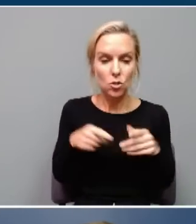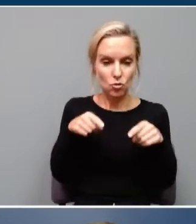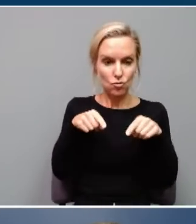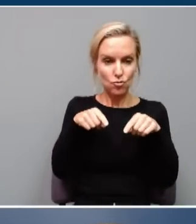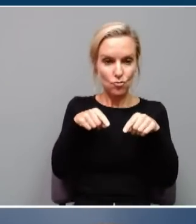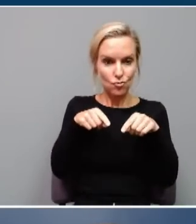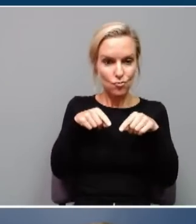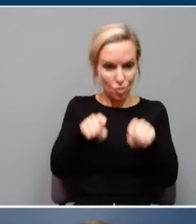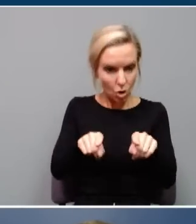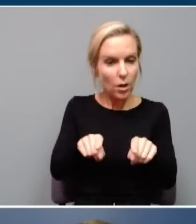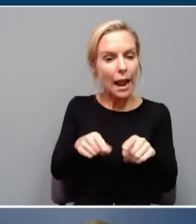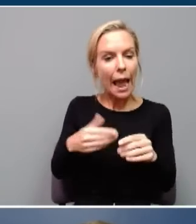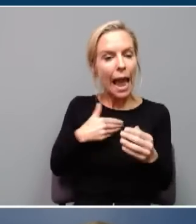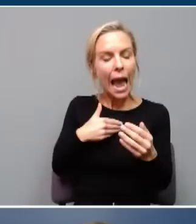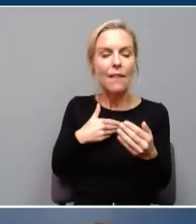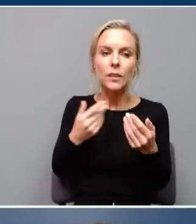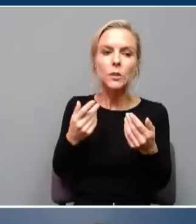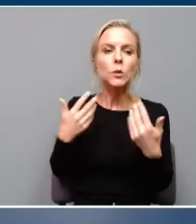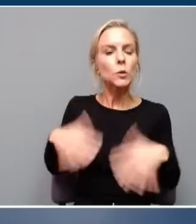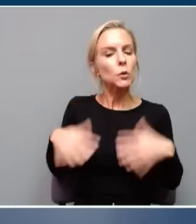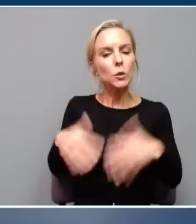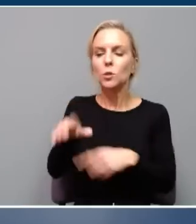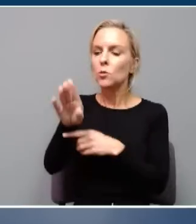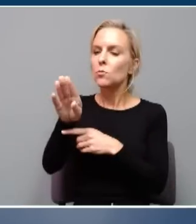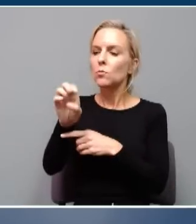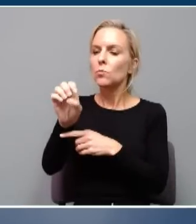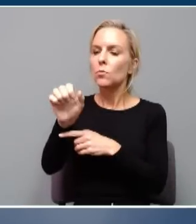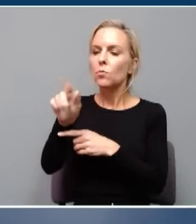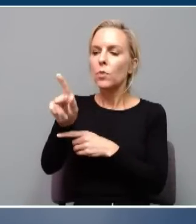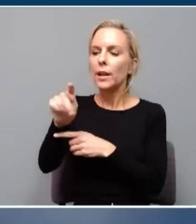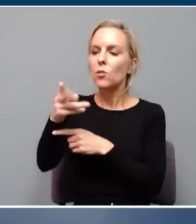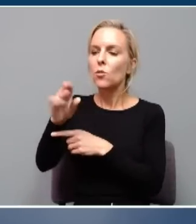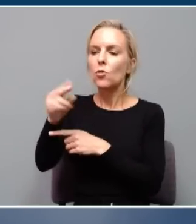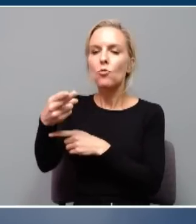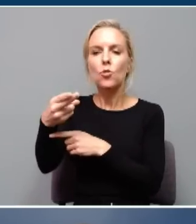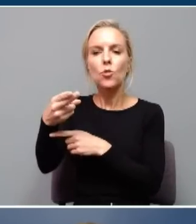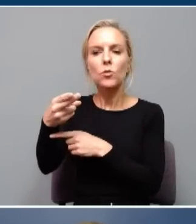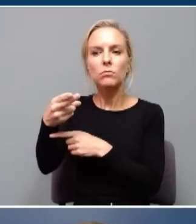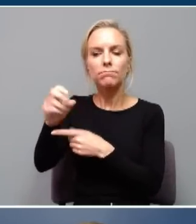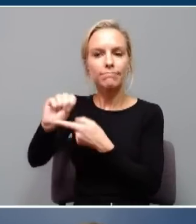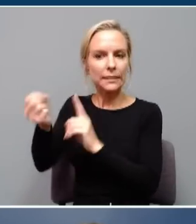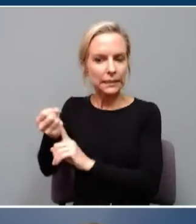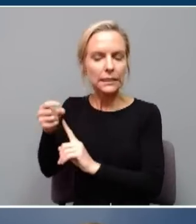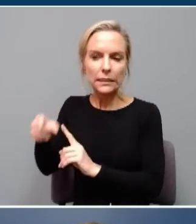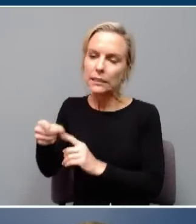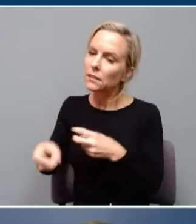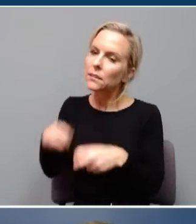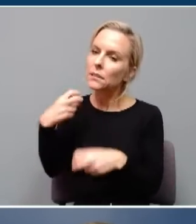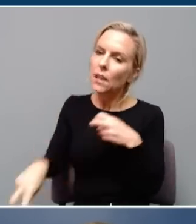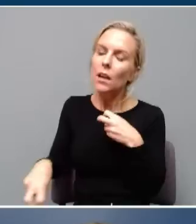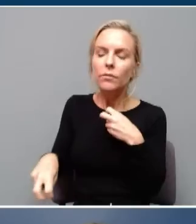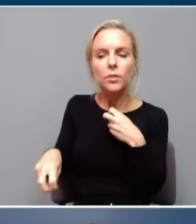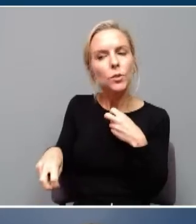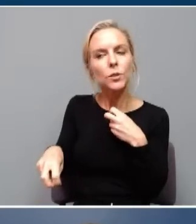breakthrough cases, and while there are sometimes tough outcomes in those, especially in people who have